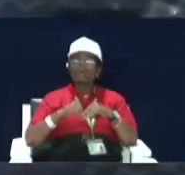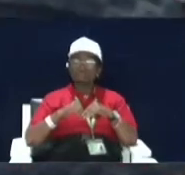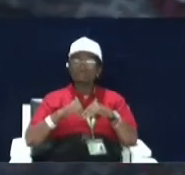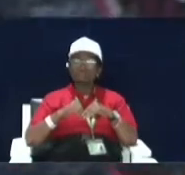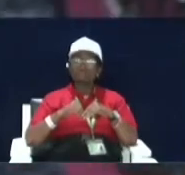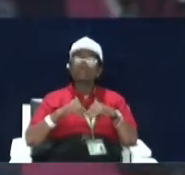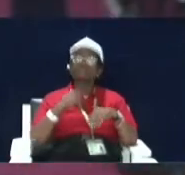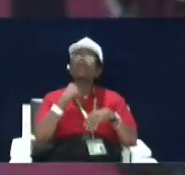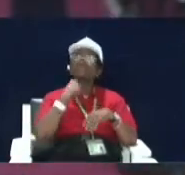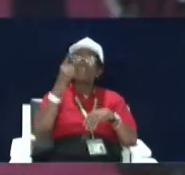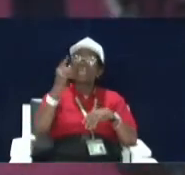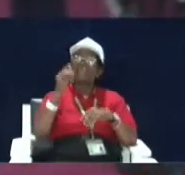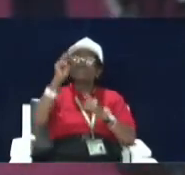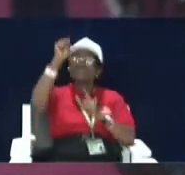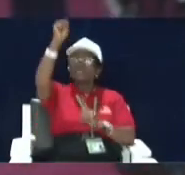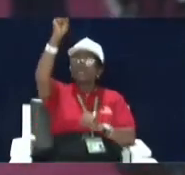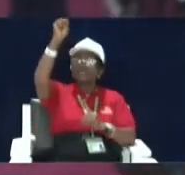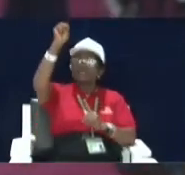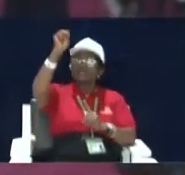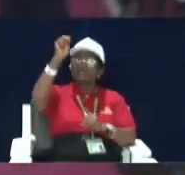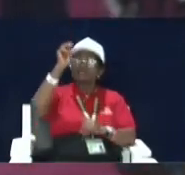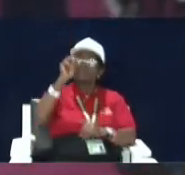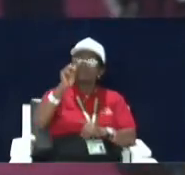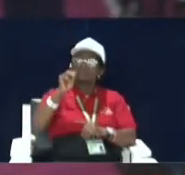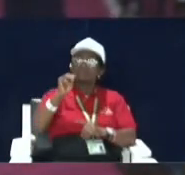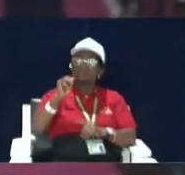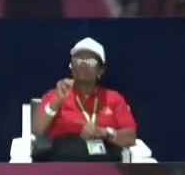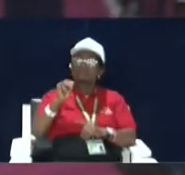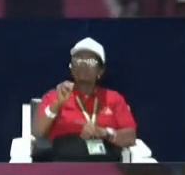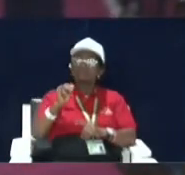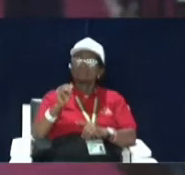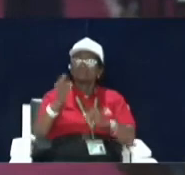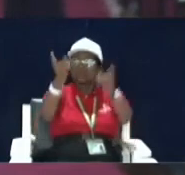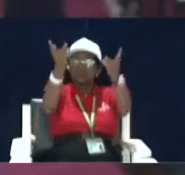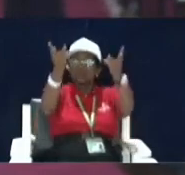Tell Him you want promotions,